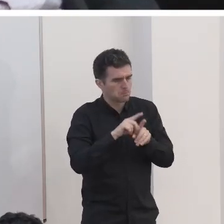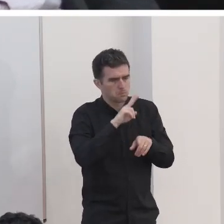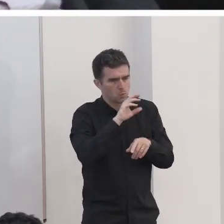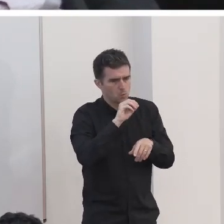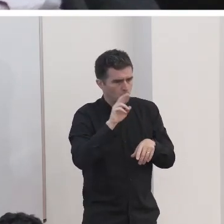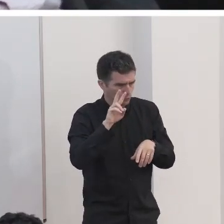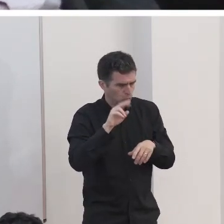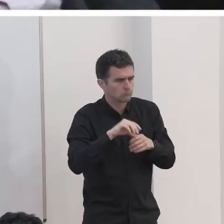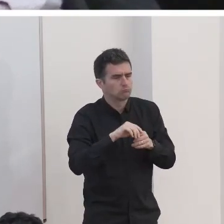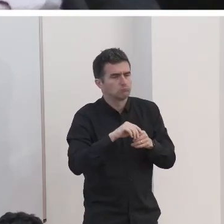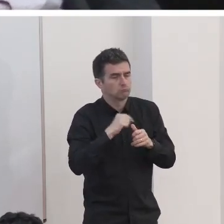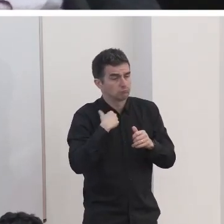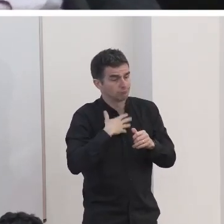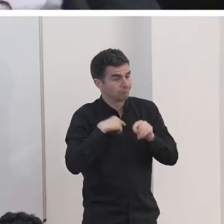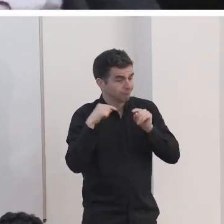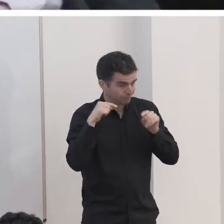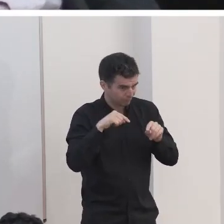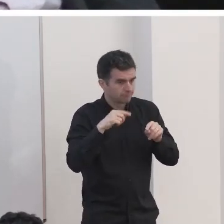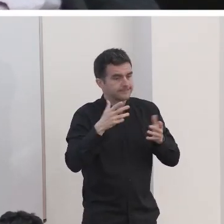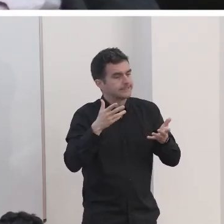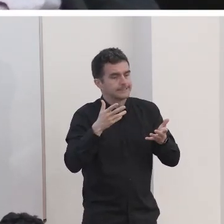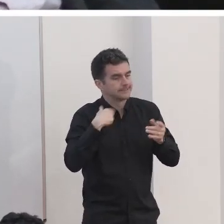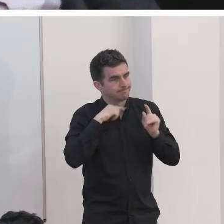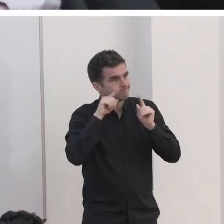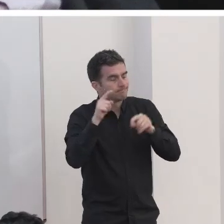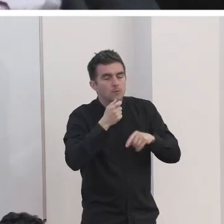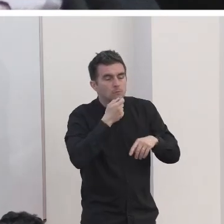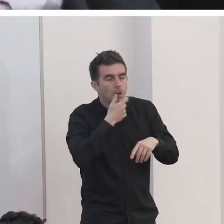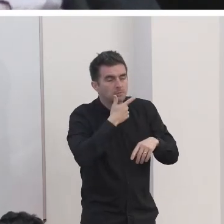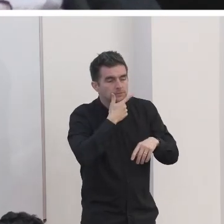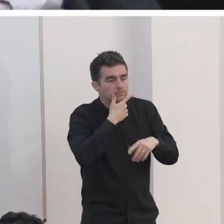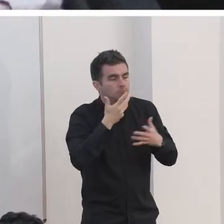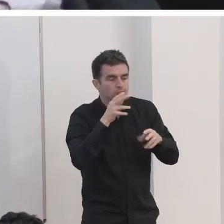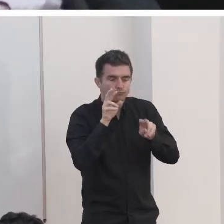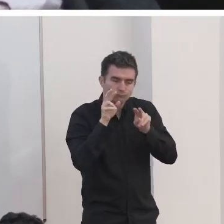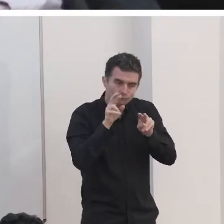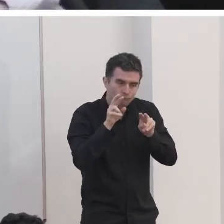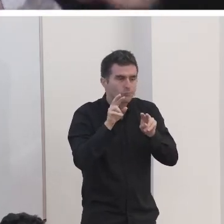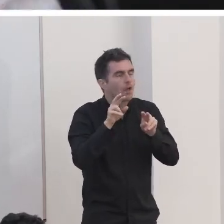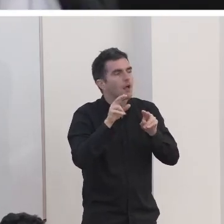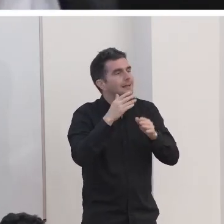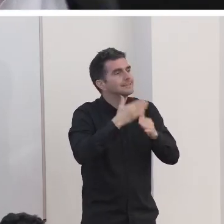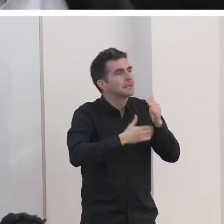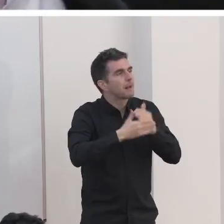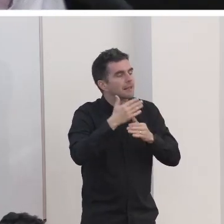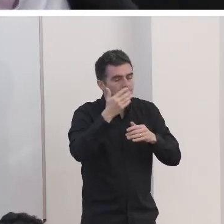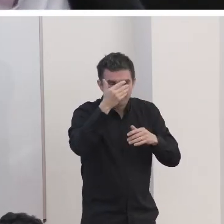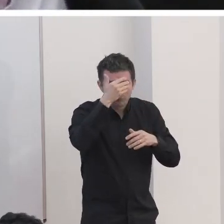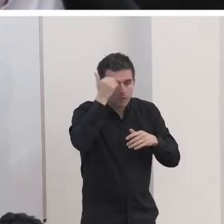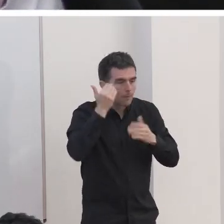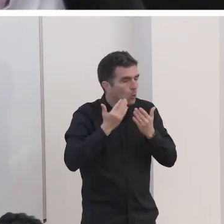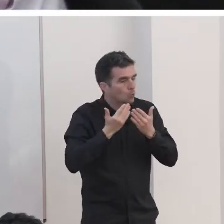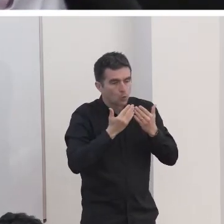Turkish Airways. So I was unlucky. And recently again, for this current trip, I was